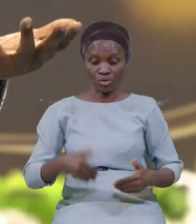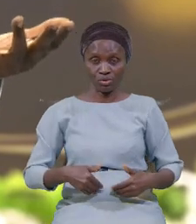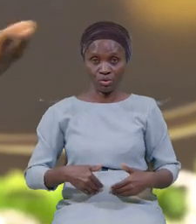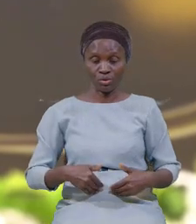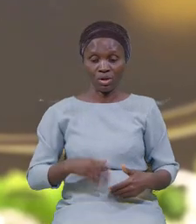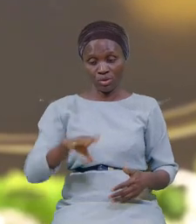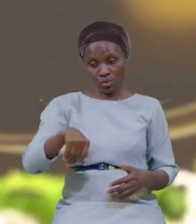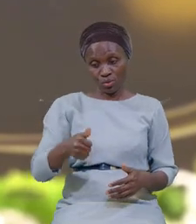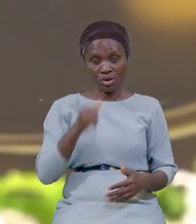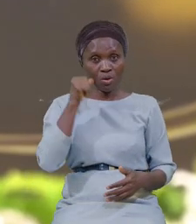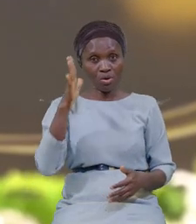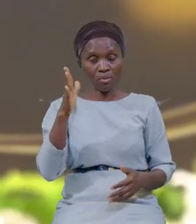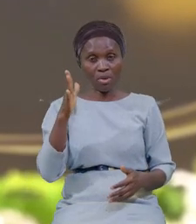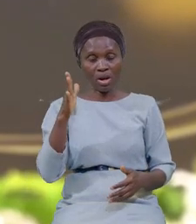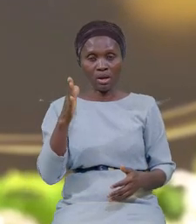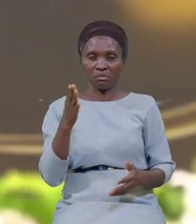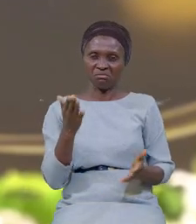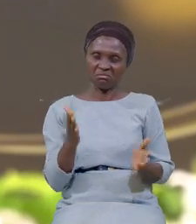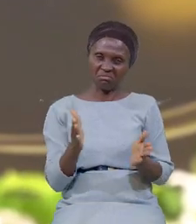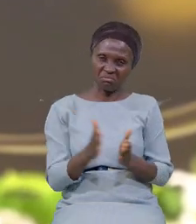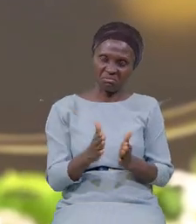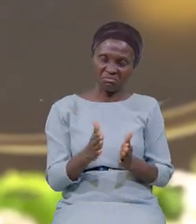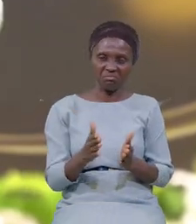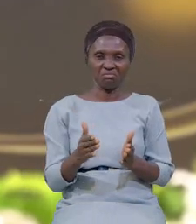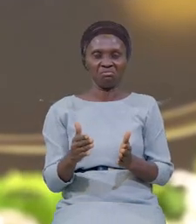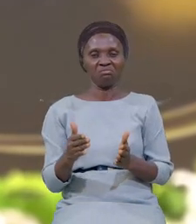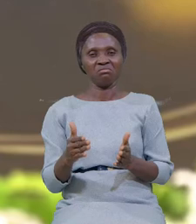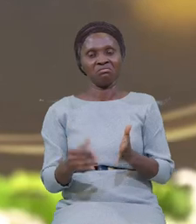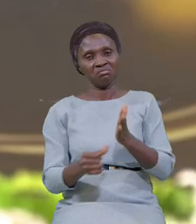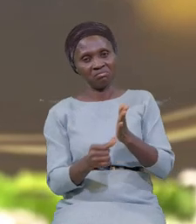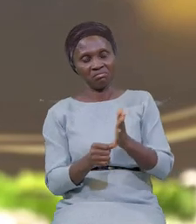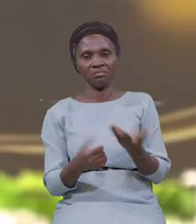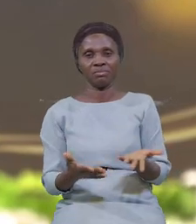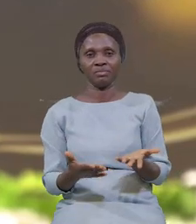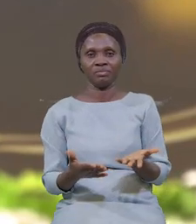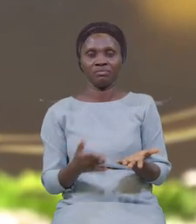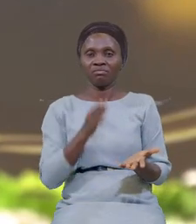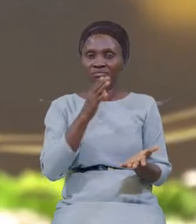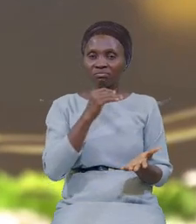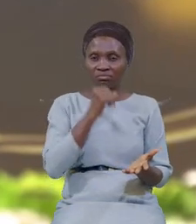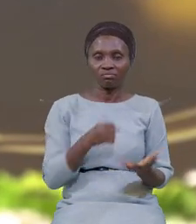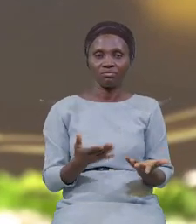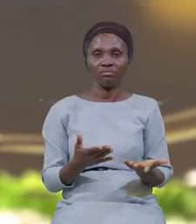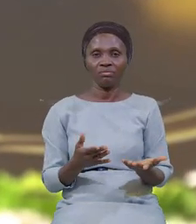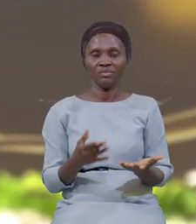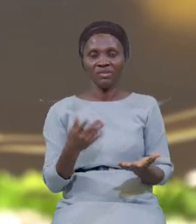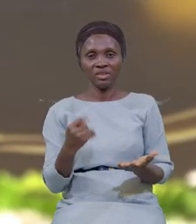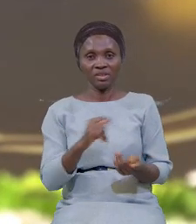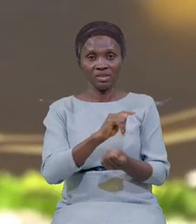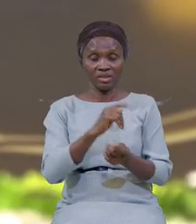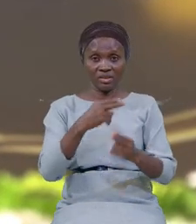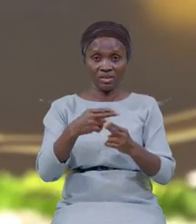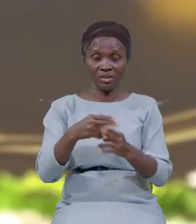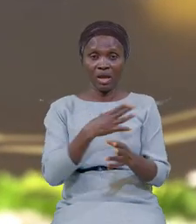the other a little bit elderly, the change they made and the